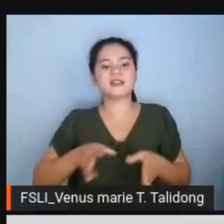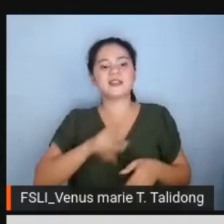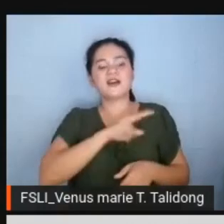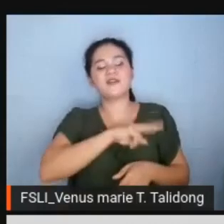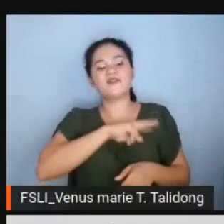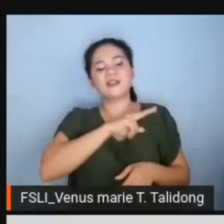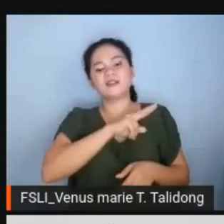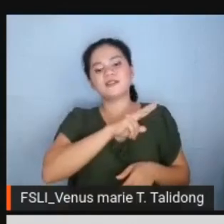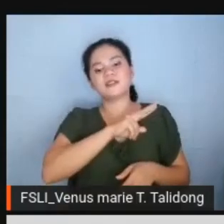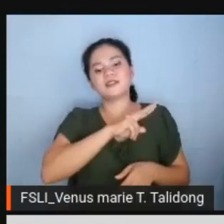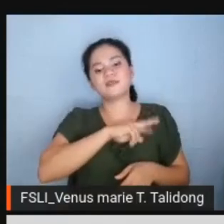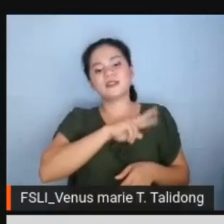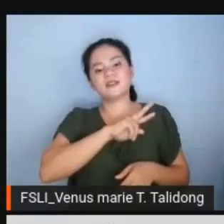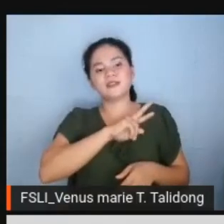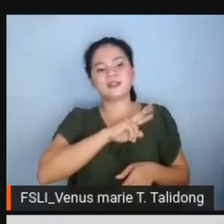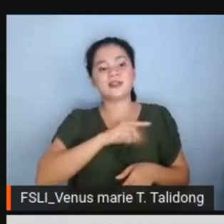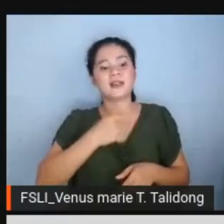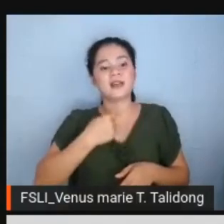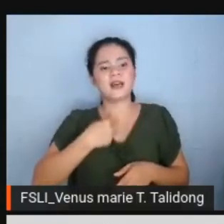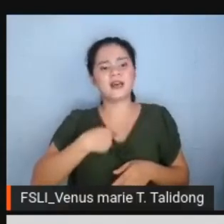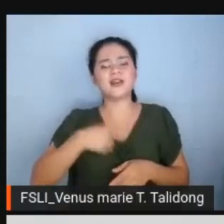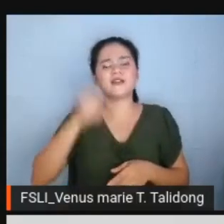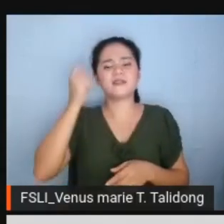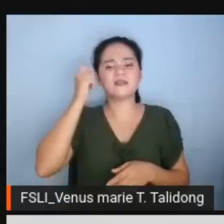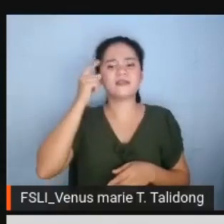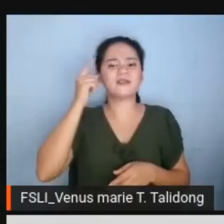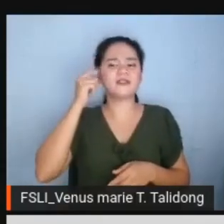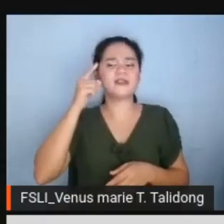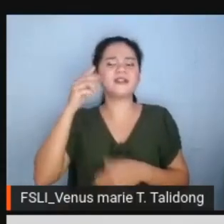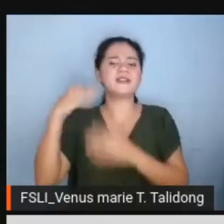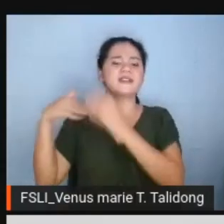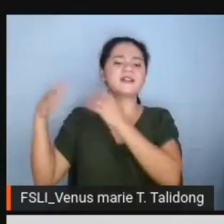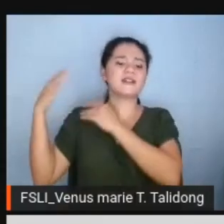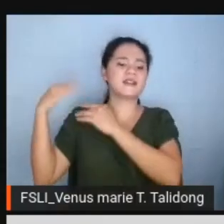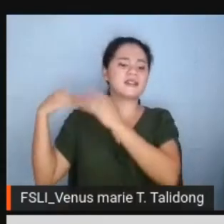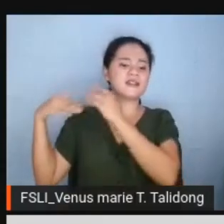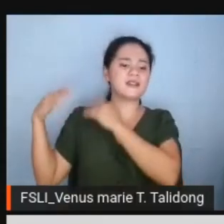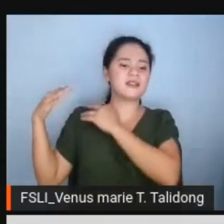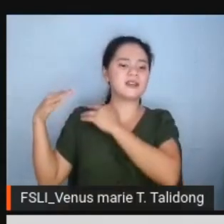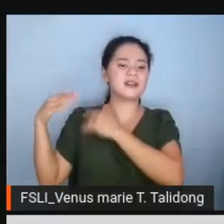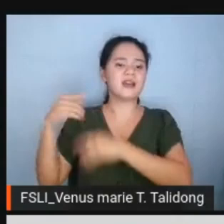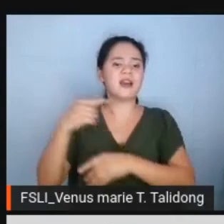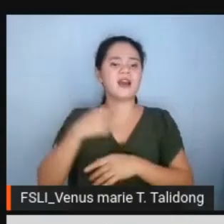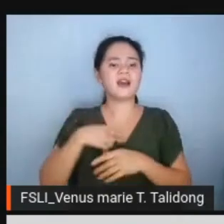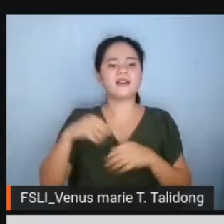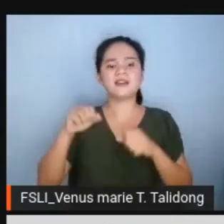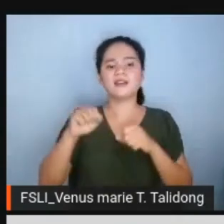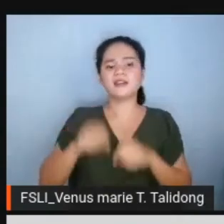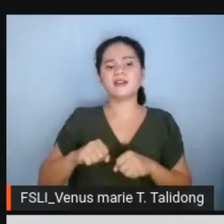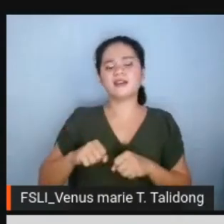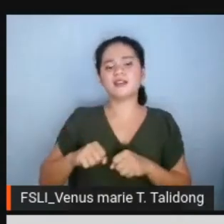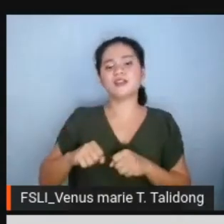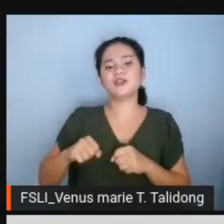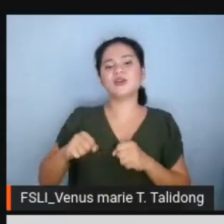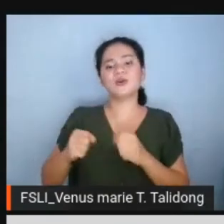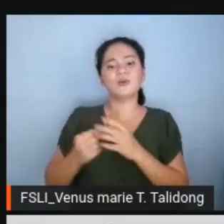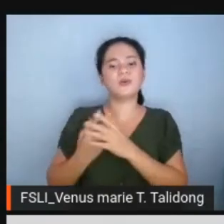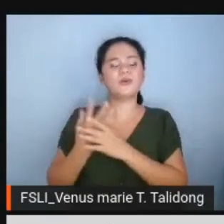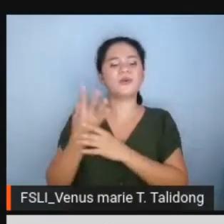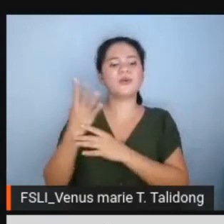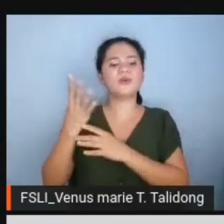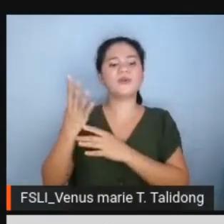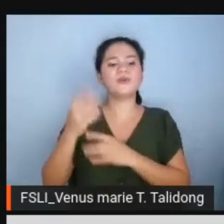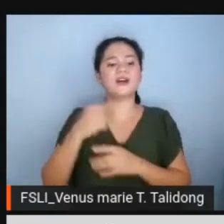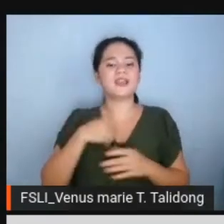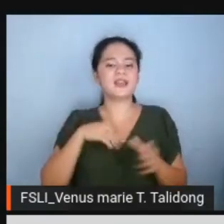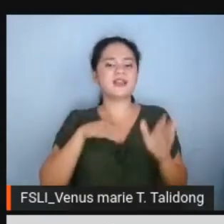think that I was able to grow there. I was able to hone my personality, no? Nagkaroon ako